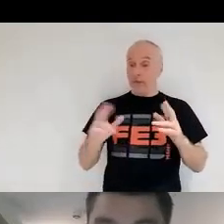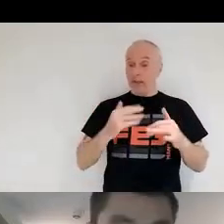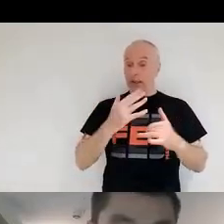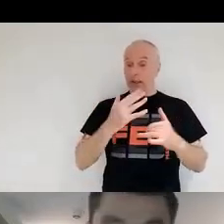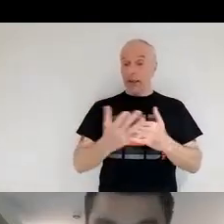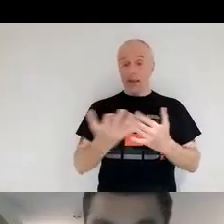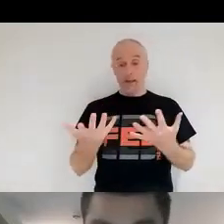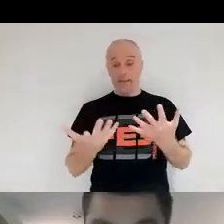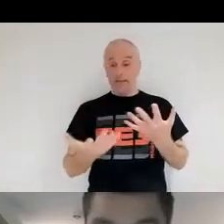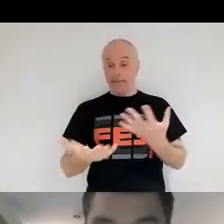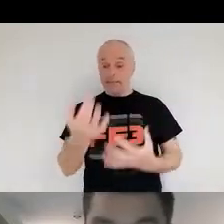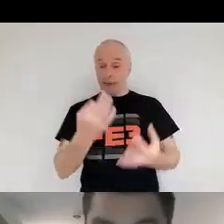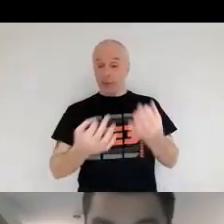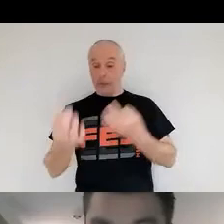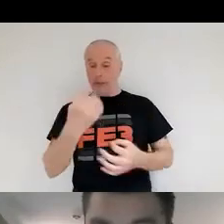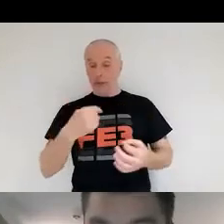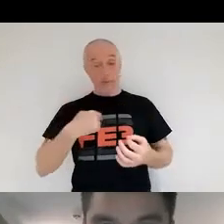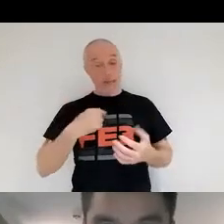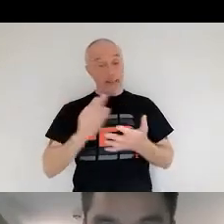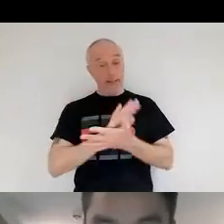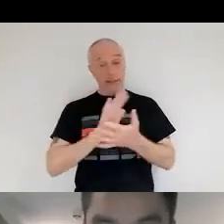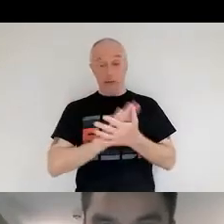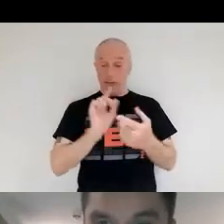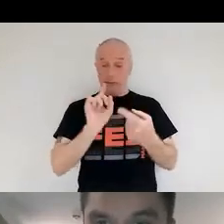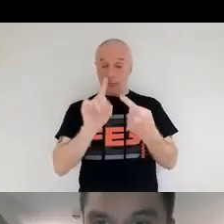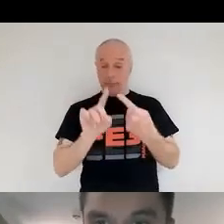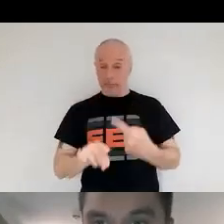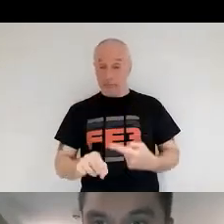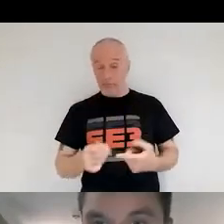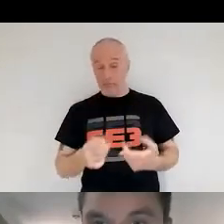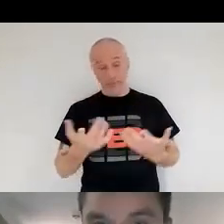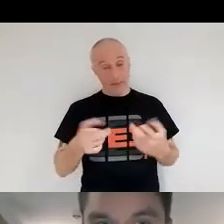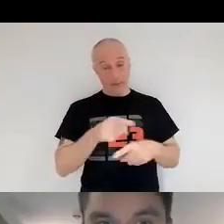to go into any element of it that people may find interesting.